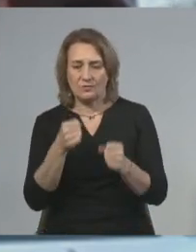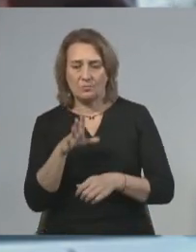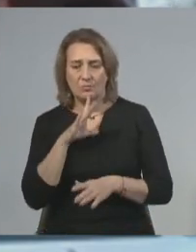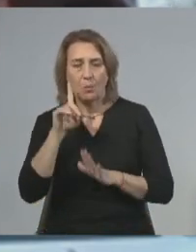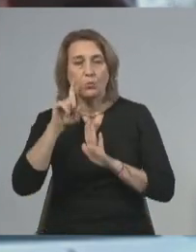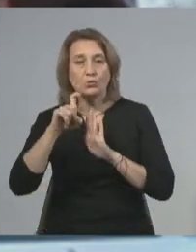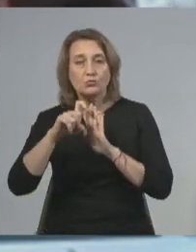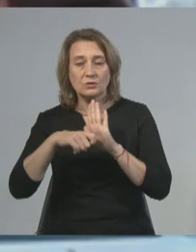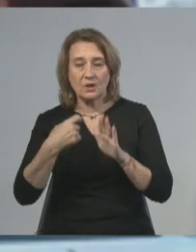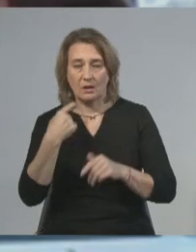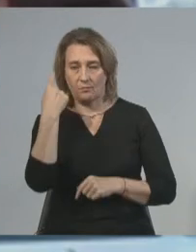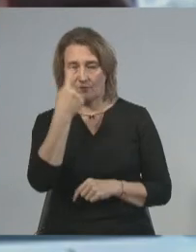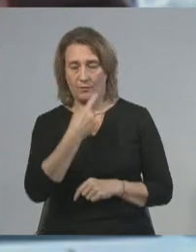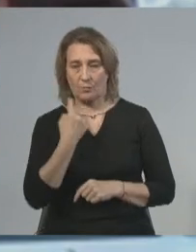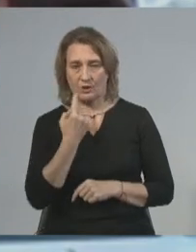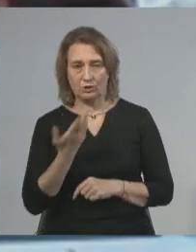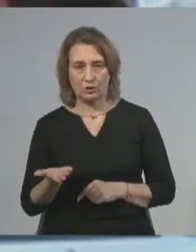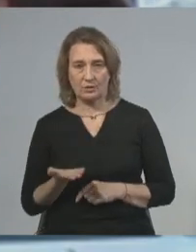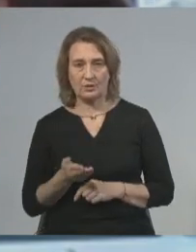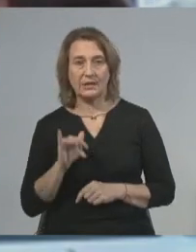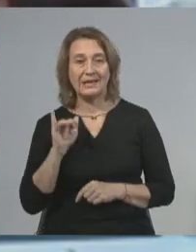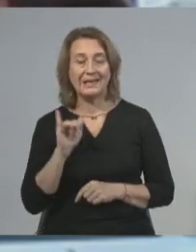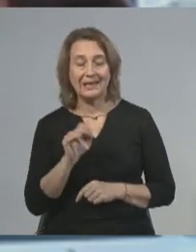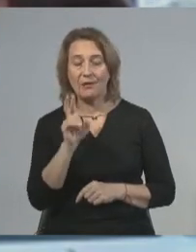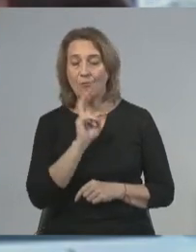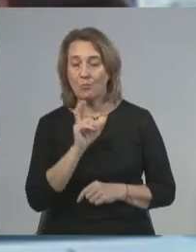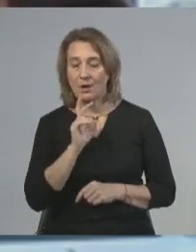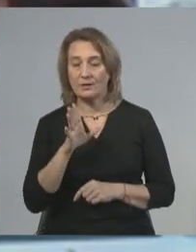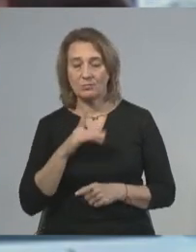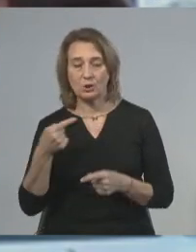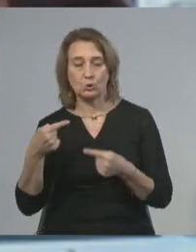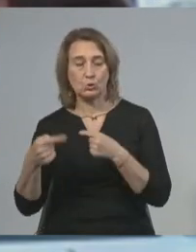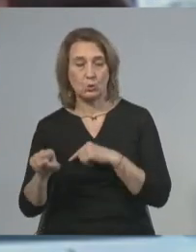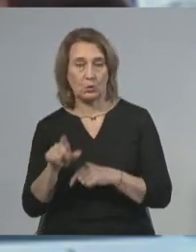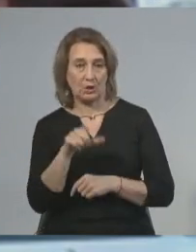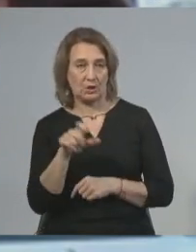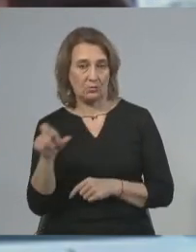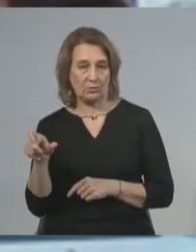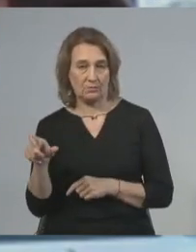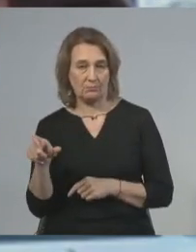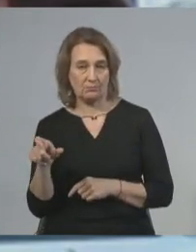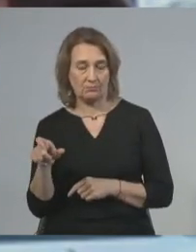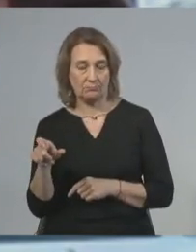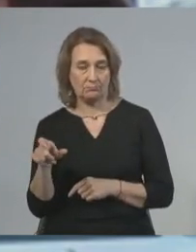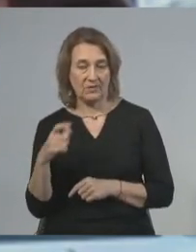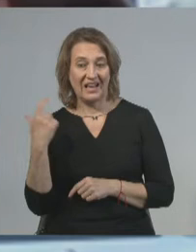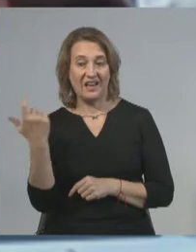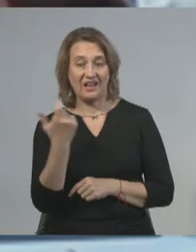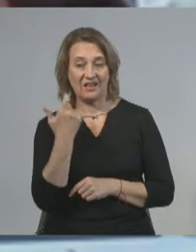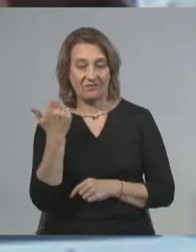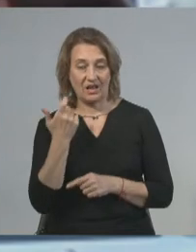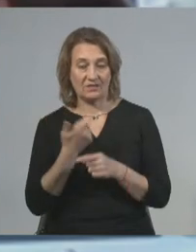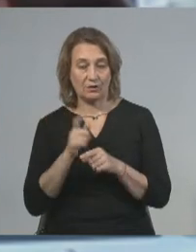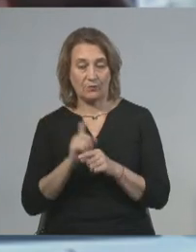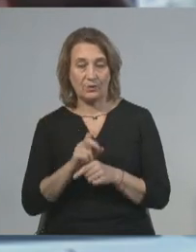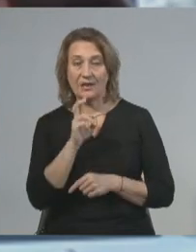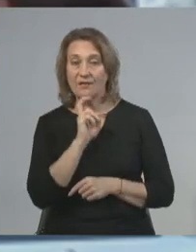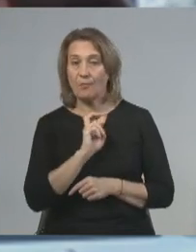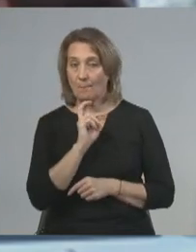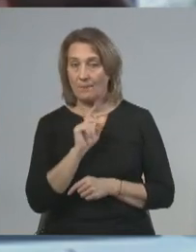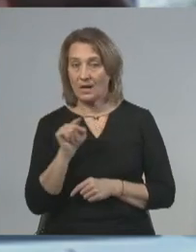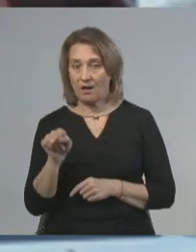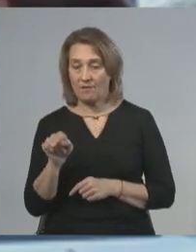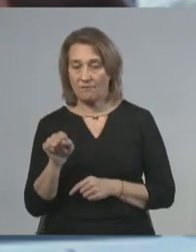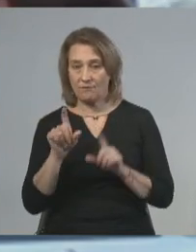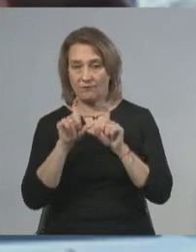bar in front of people with his friends and the owners of the bar turning up the volume of